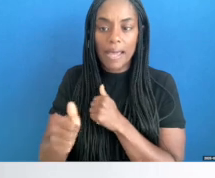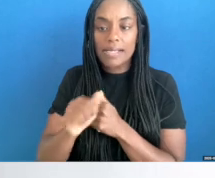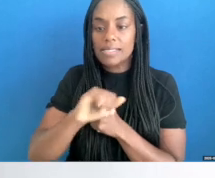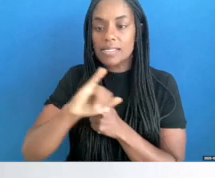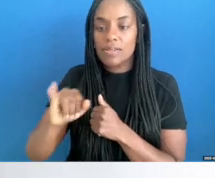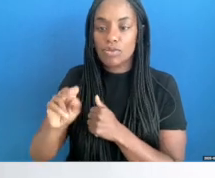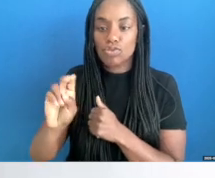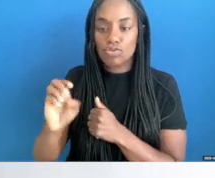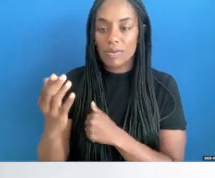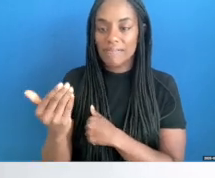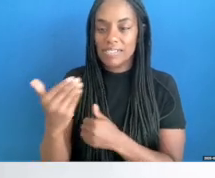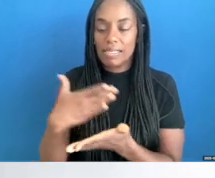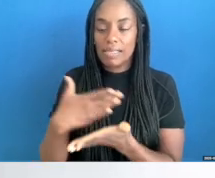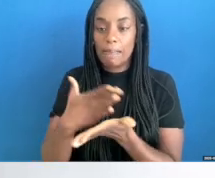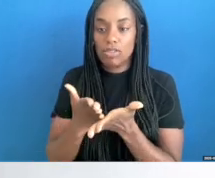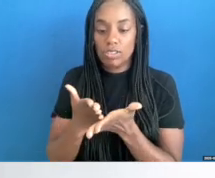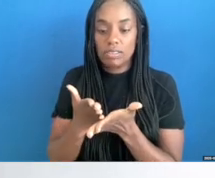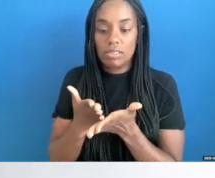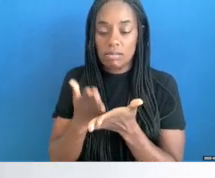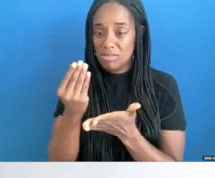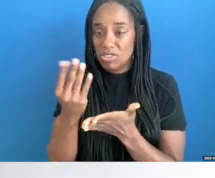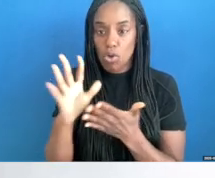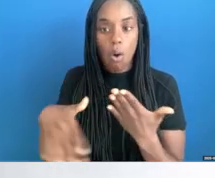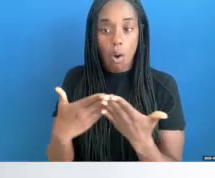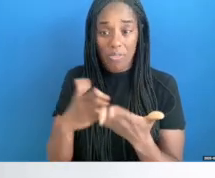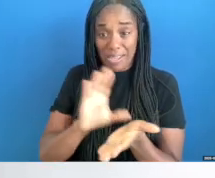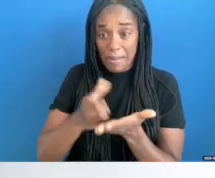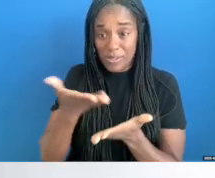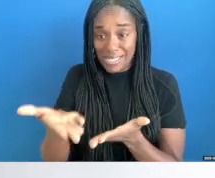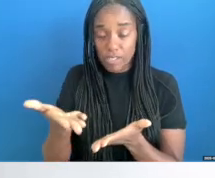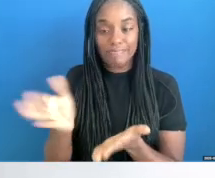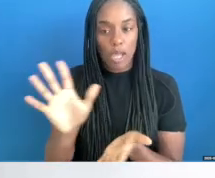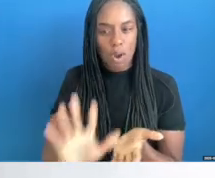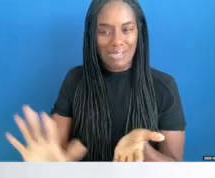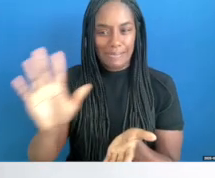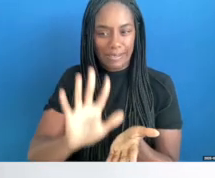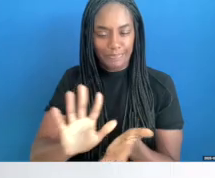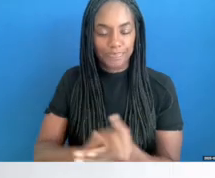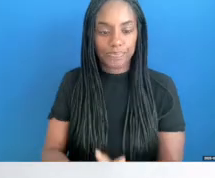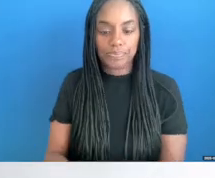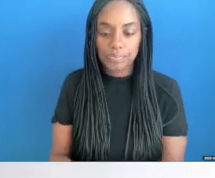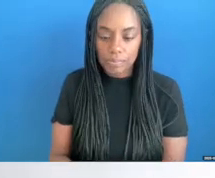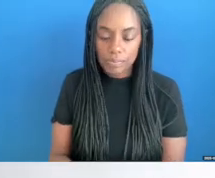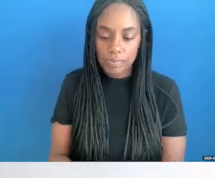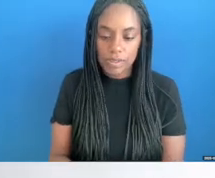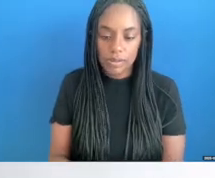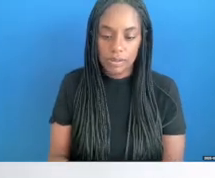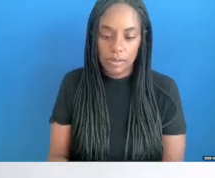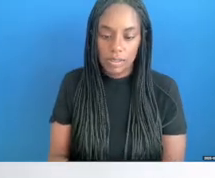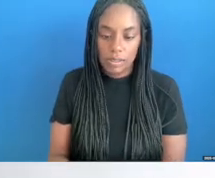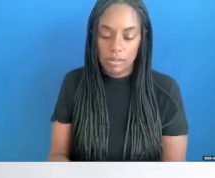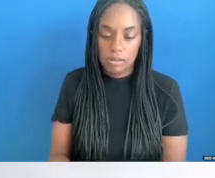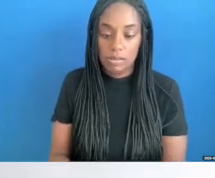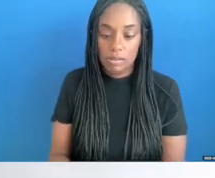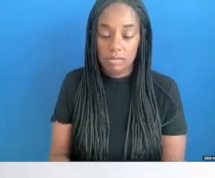budget. Note that all amounts are approximate. In addition to the previous $35